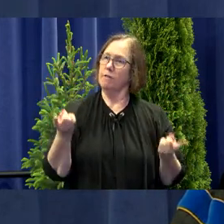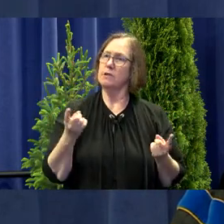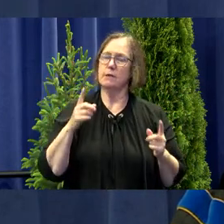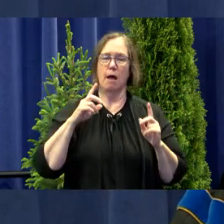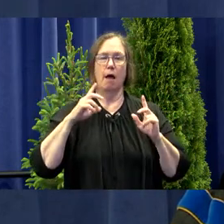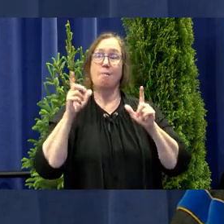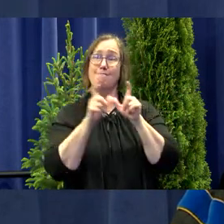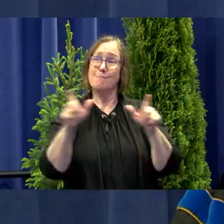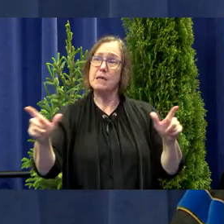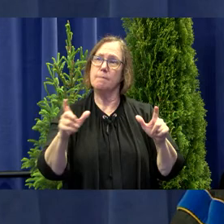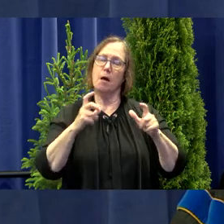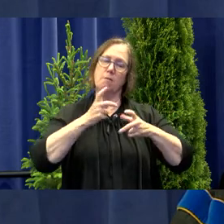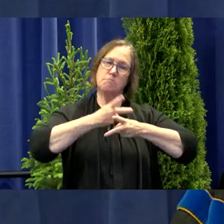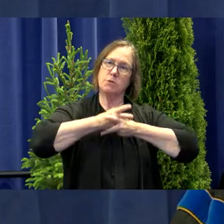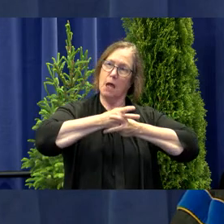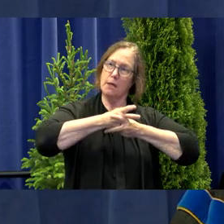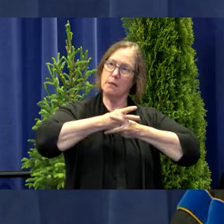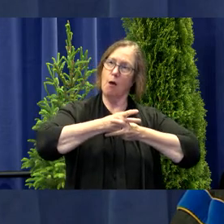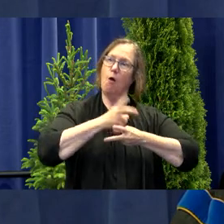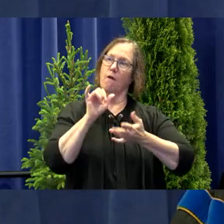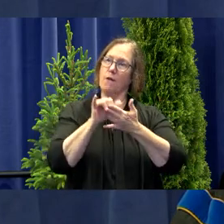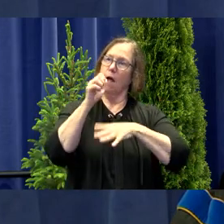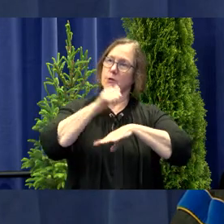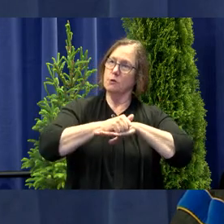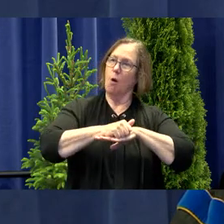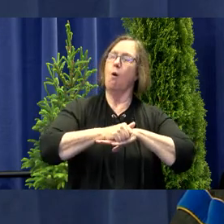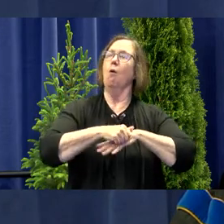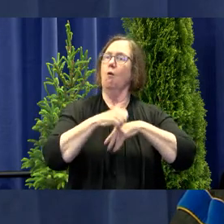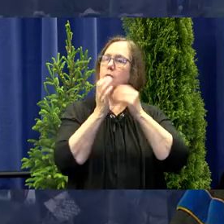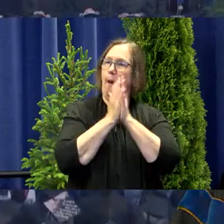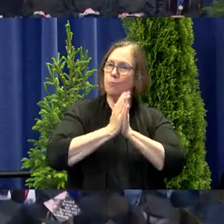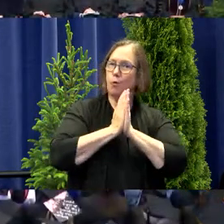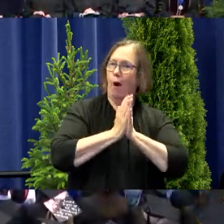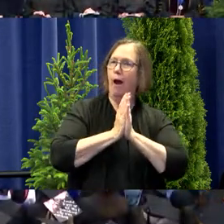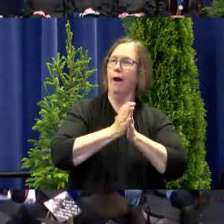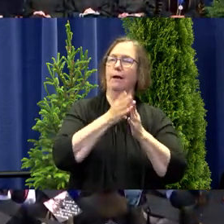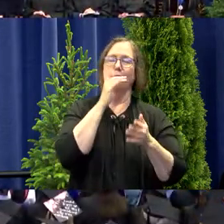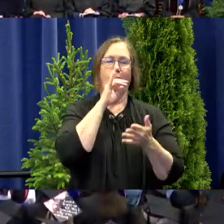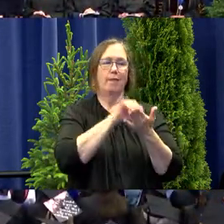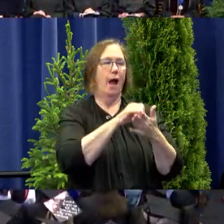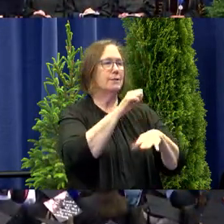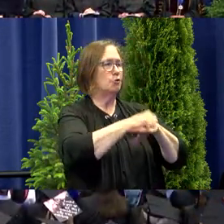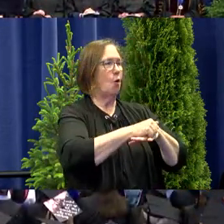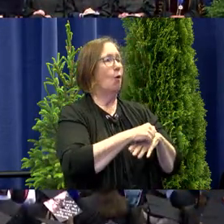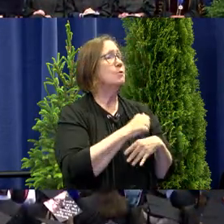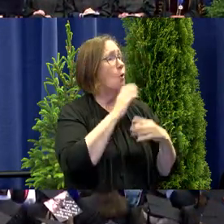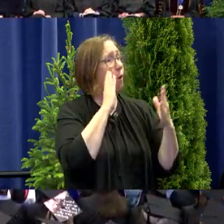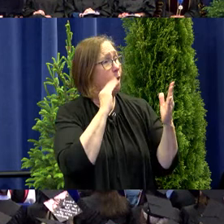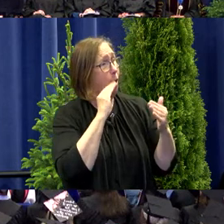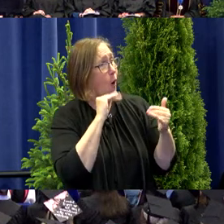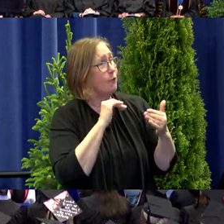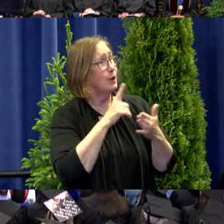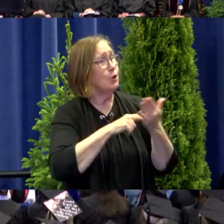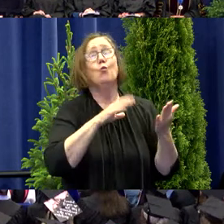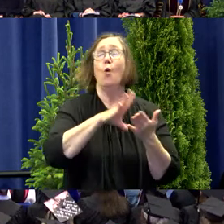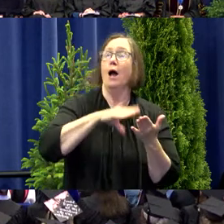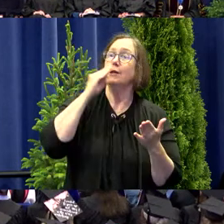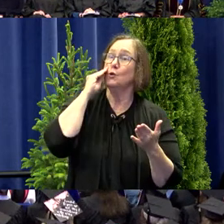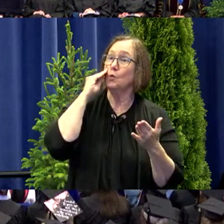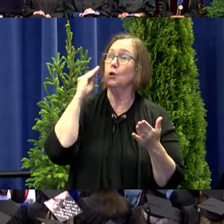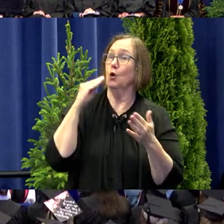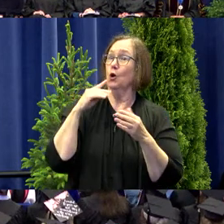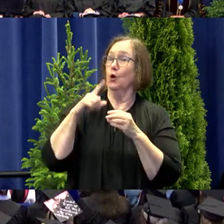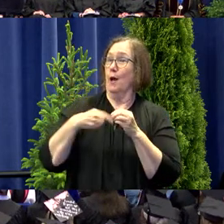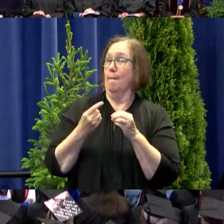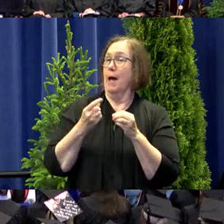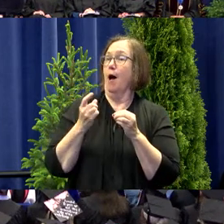prayed to it. Hanya. I hope that the knowledge you gained from the story about Iniskim is